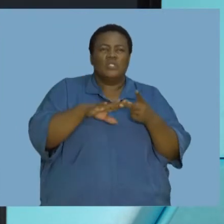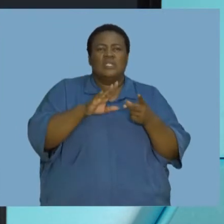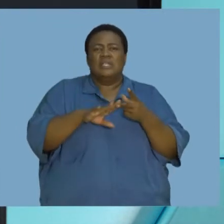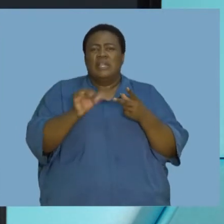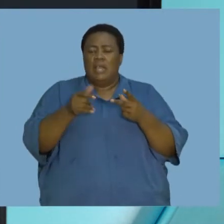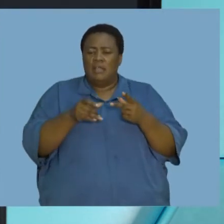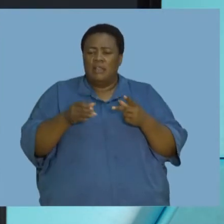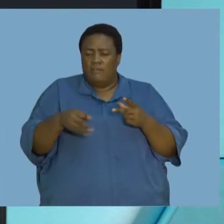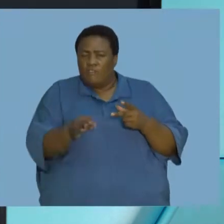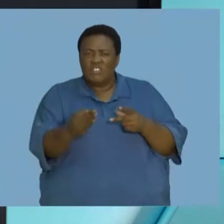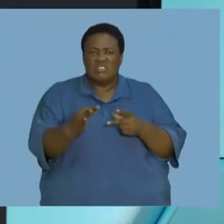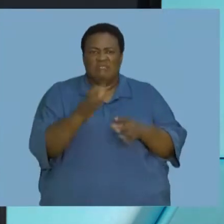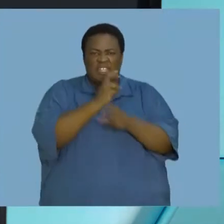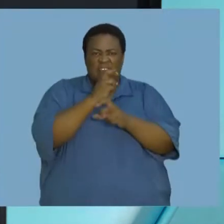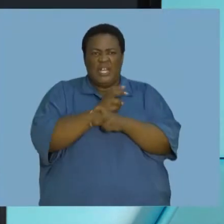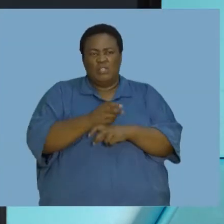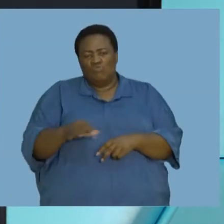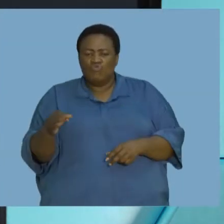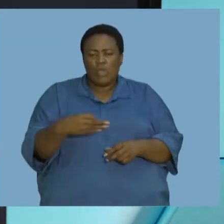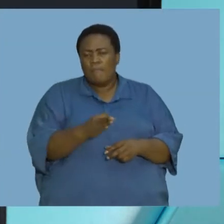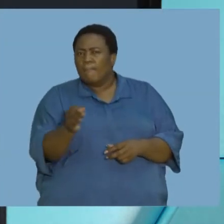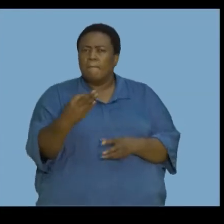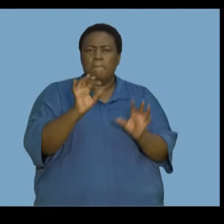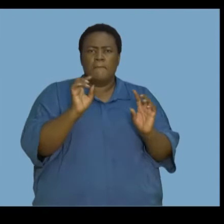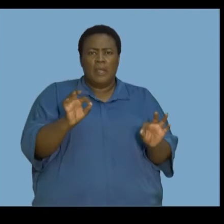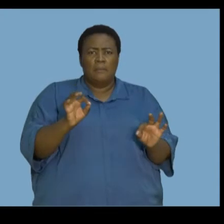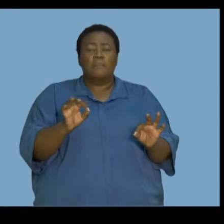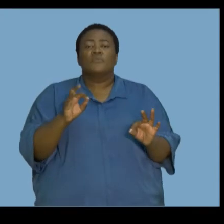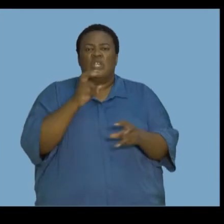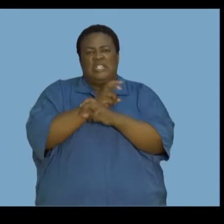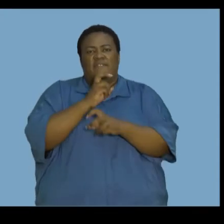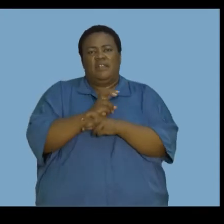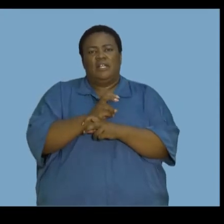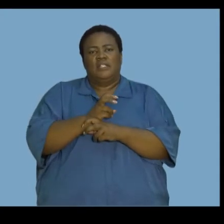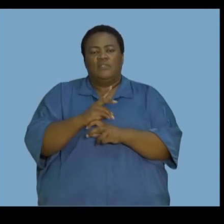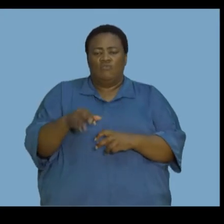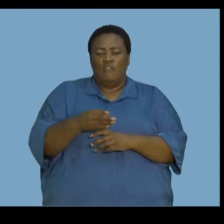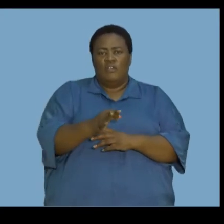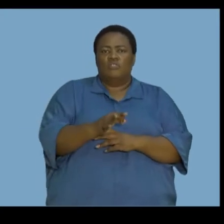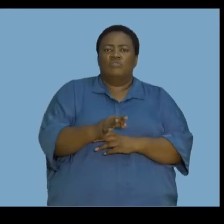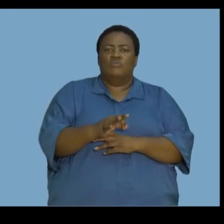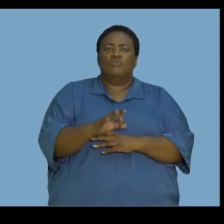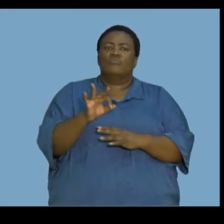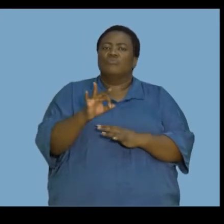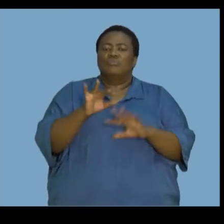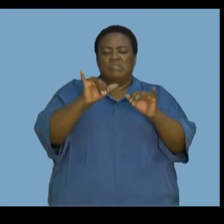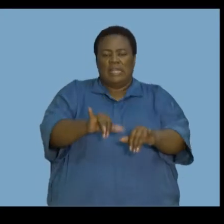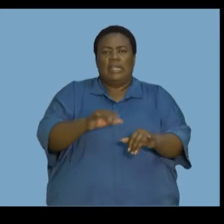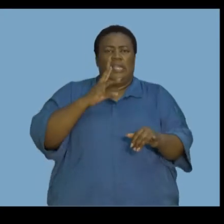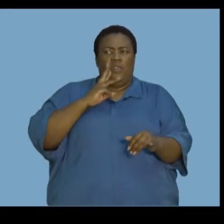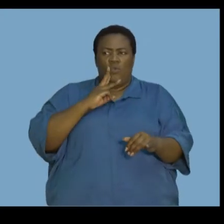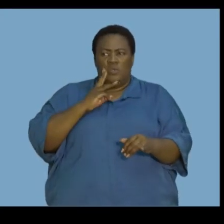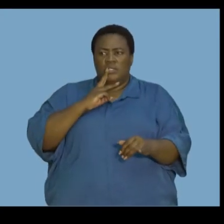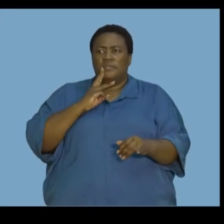your aquatic organisms to even swim into. So you find that they start finding it difficult to inhabit those water bodies. The water